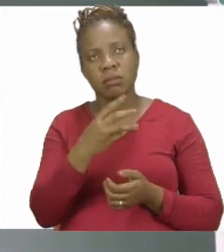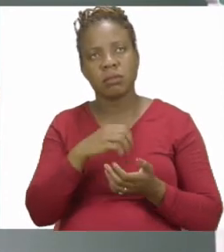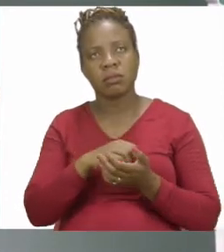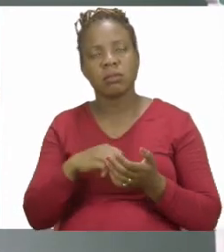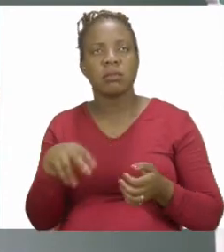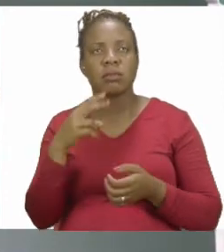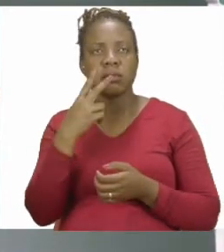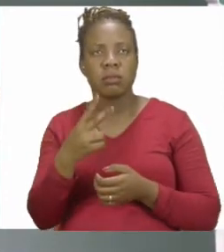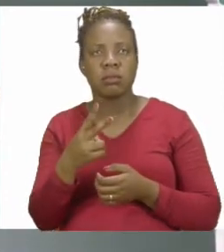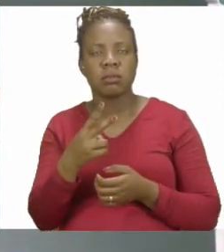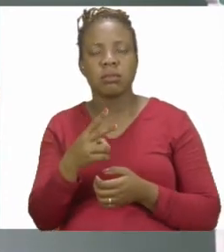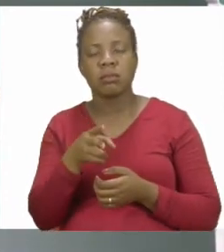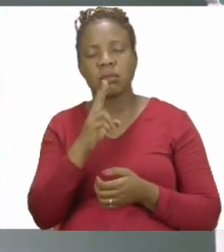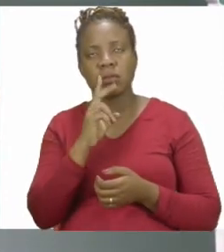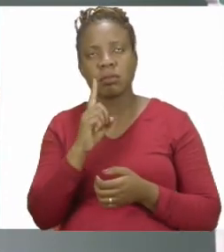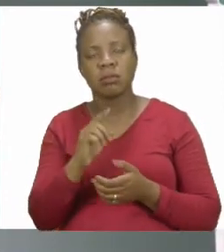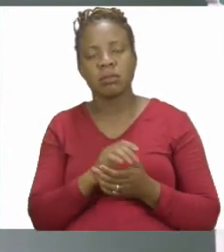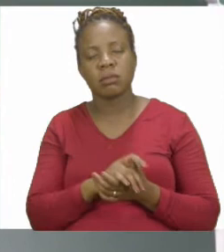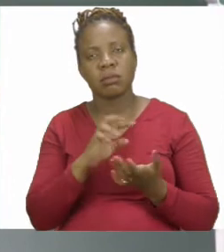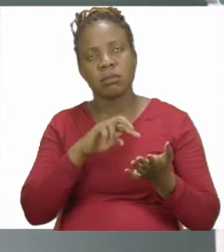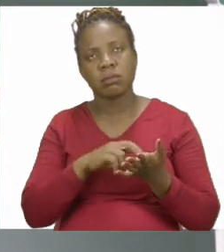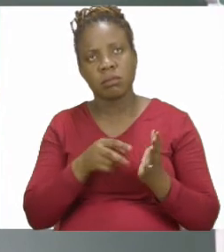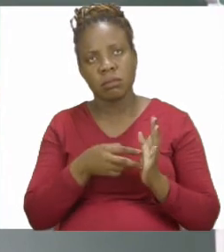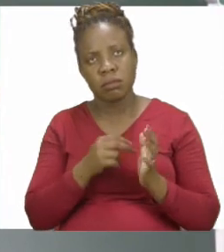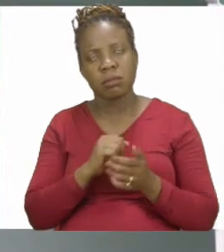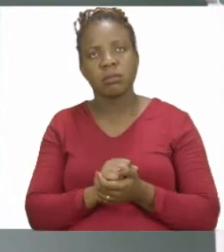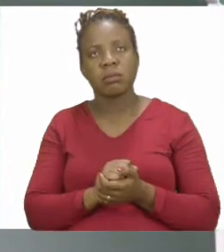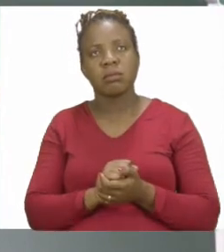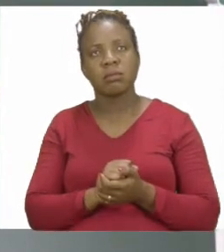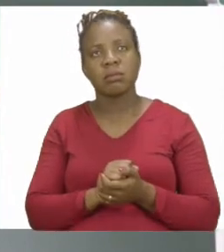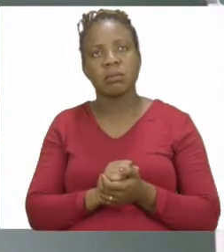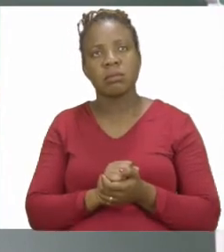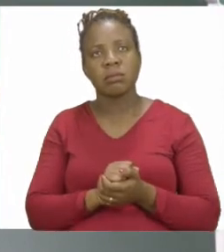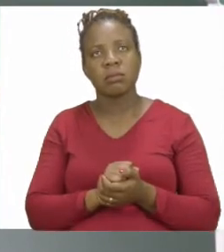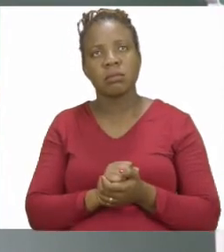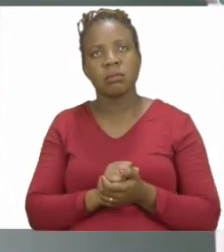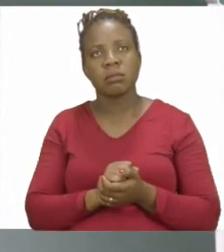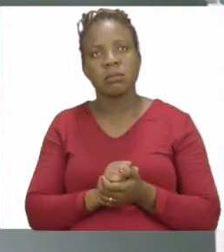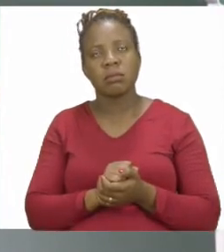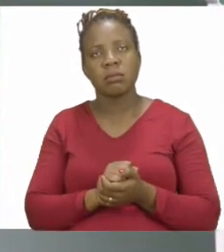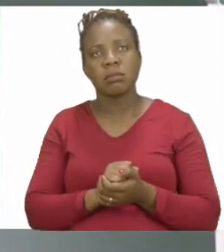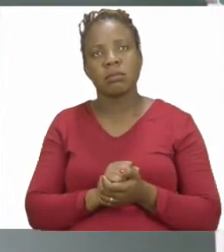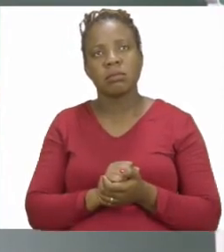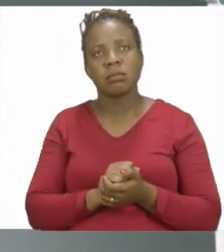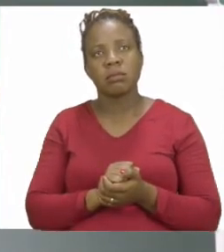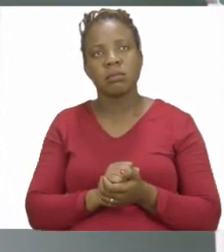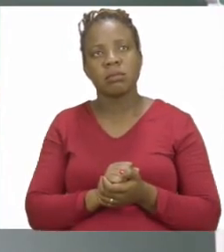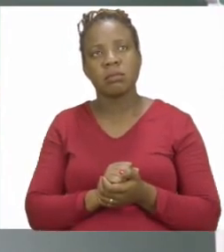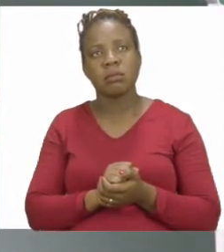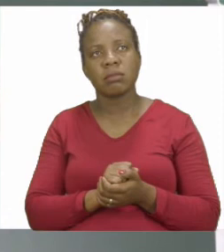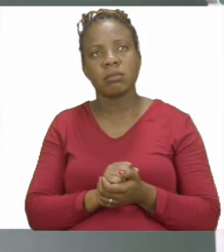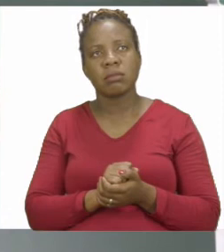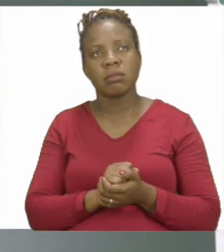1. And that means that tank A holds 121